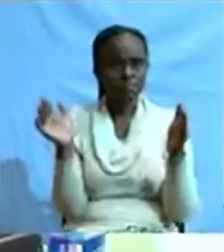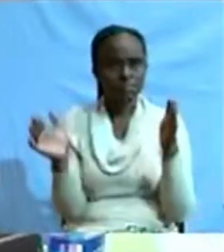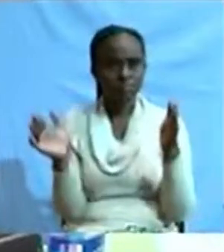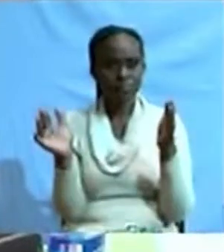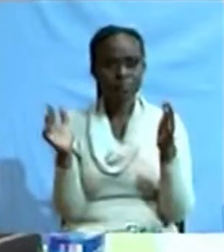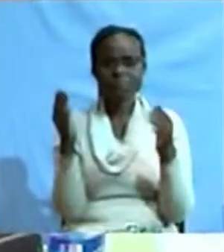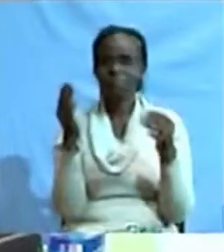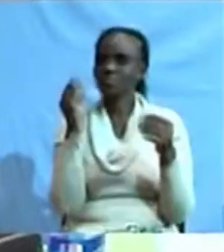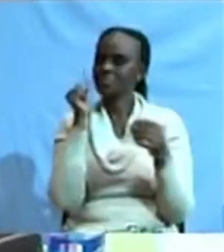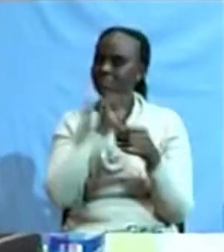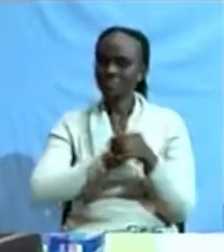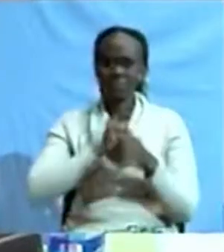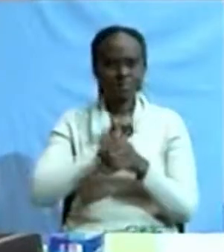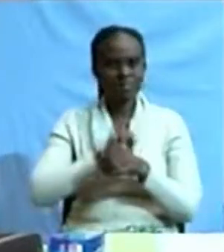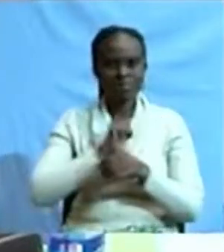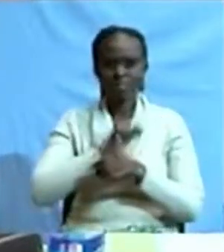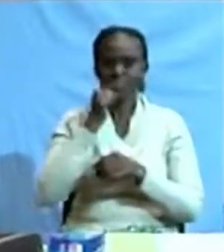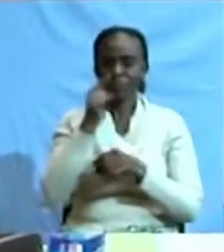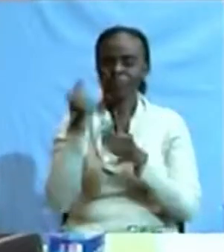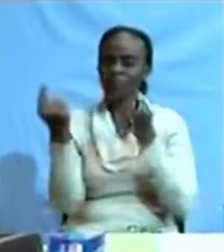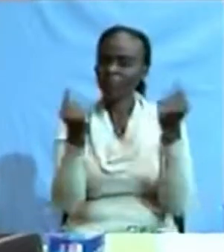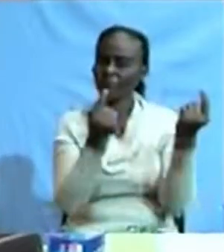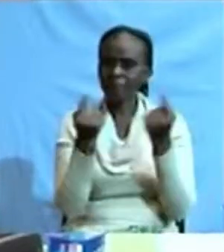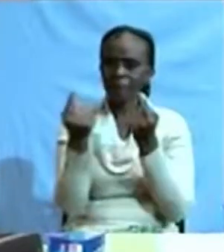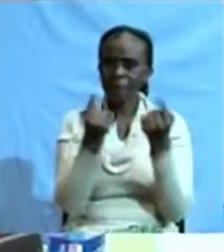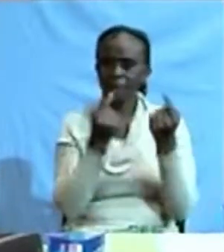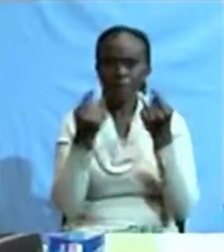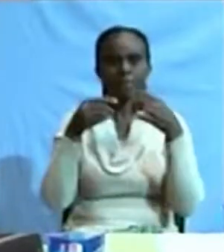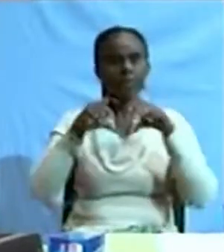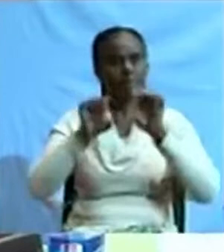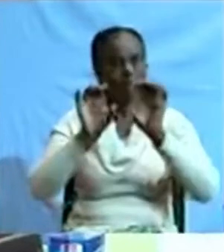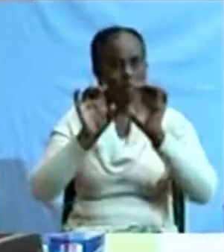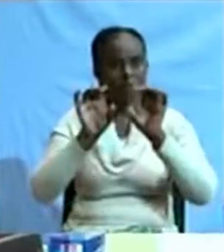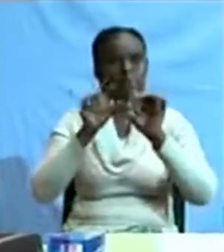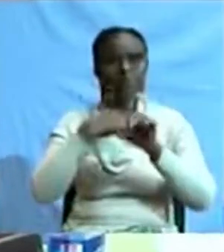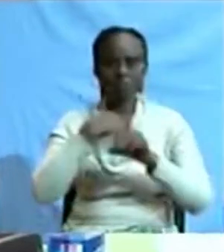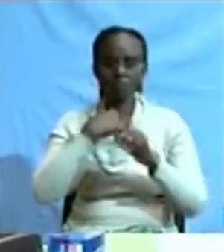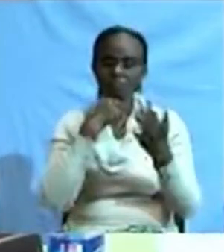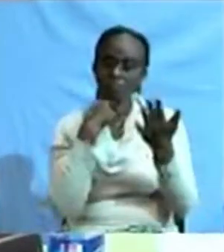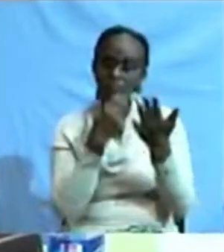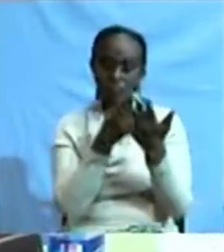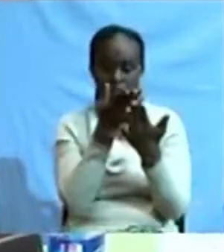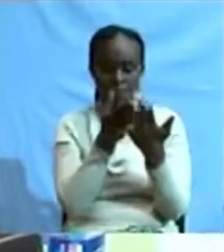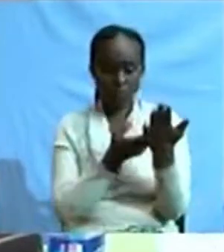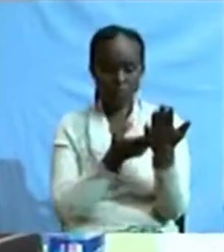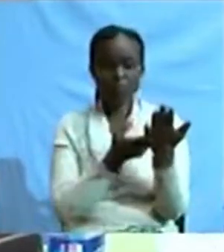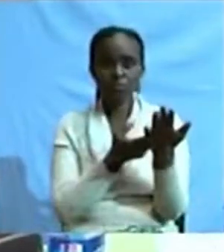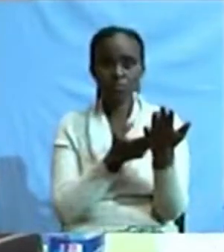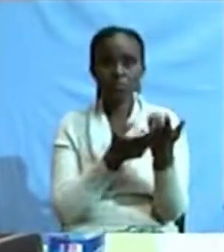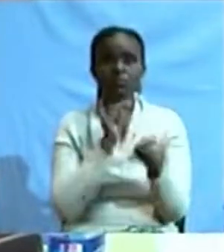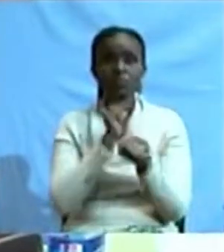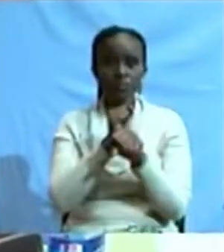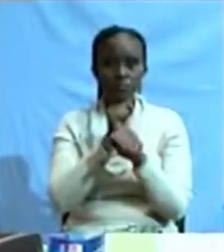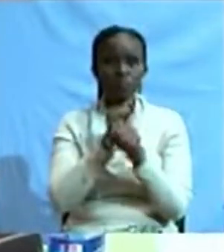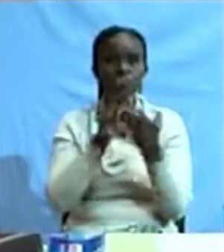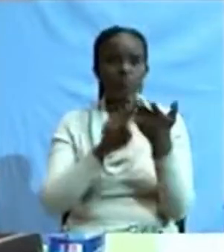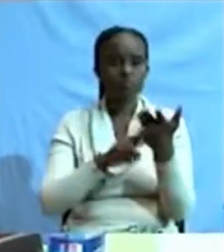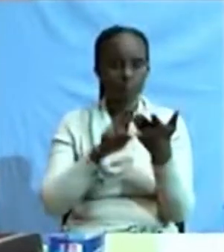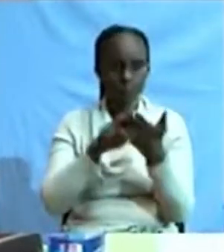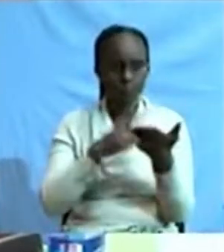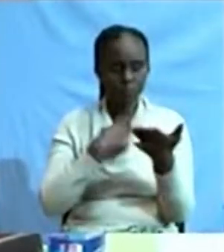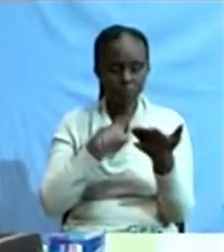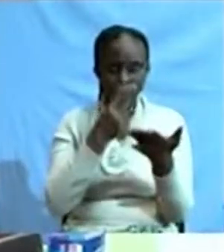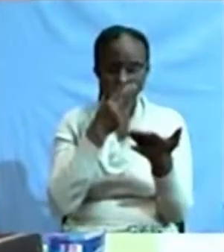say, the situation continued. I think I've looked through the records,